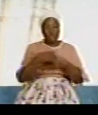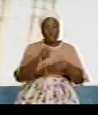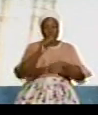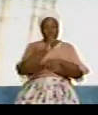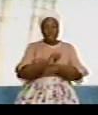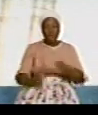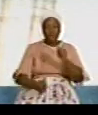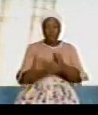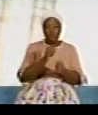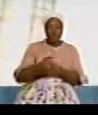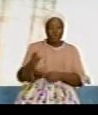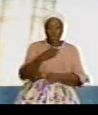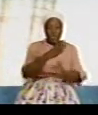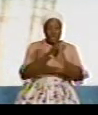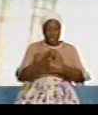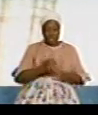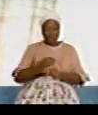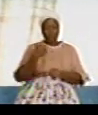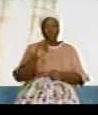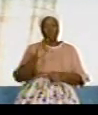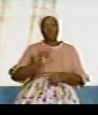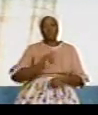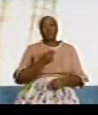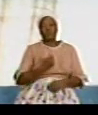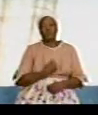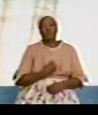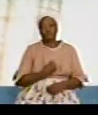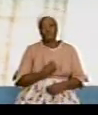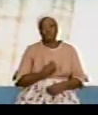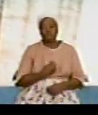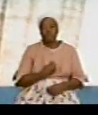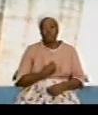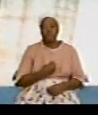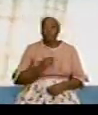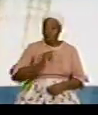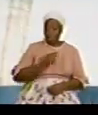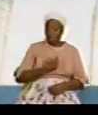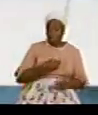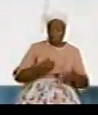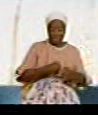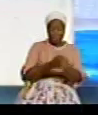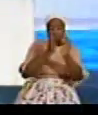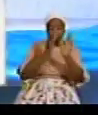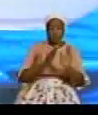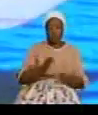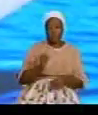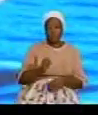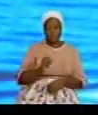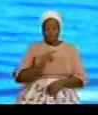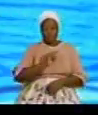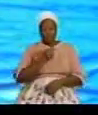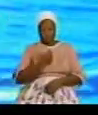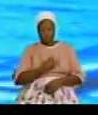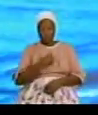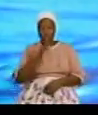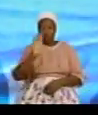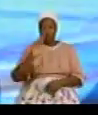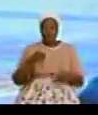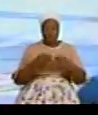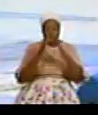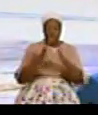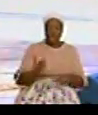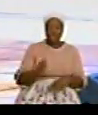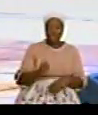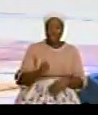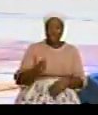he received of us. Us apostles, us your leaders,